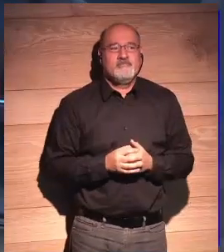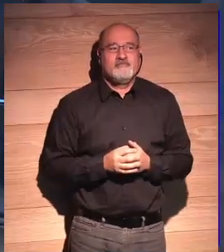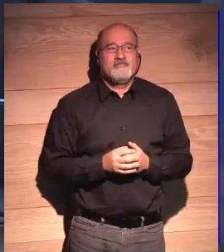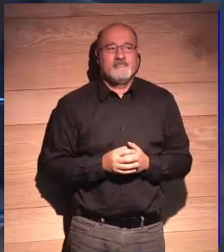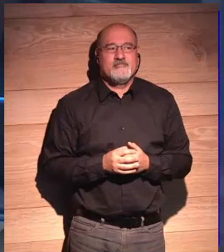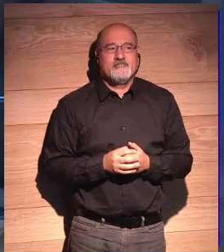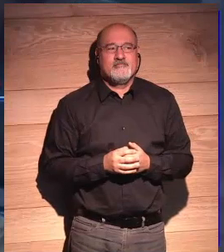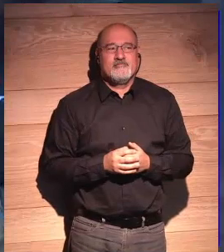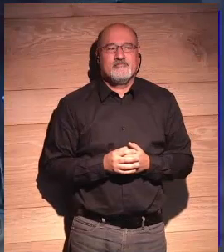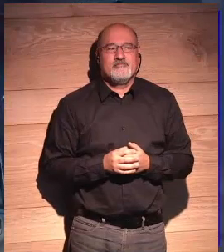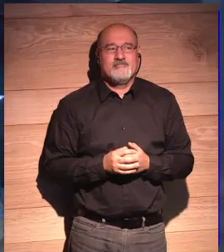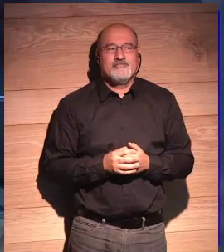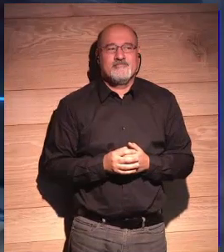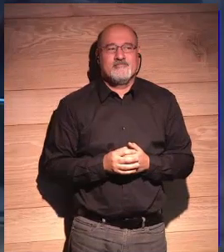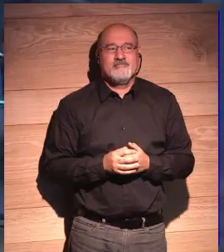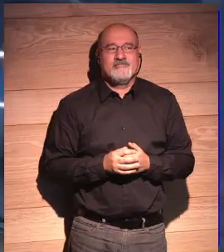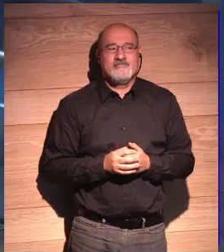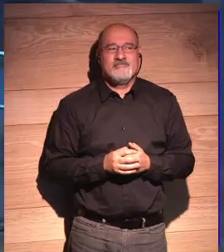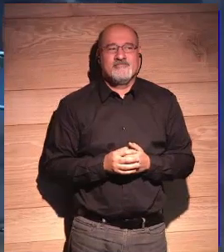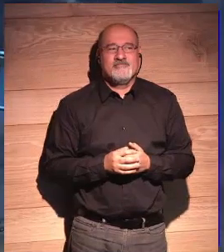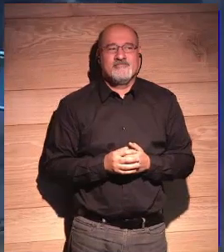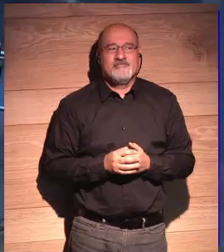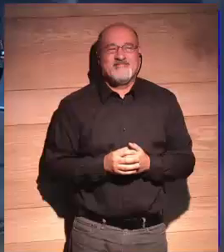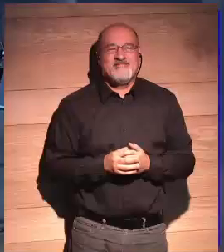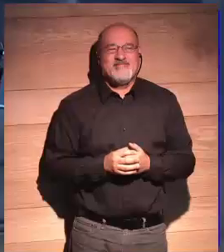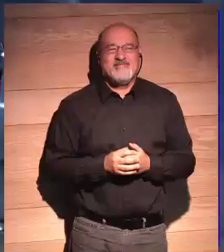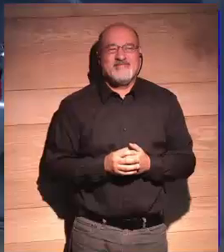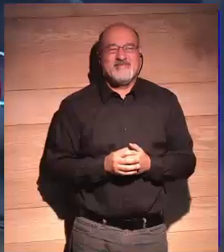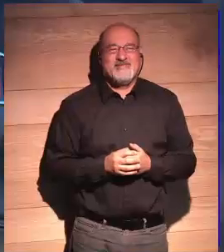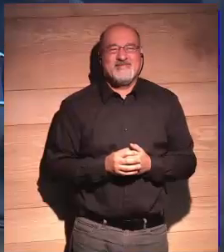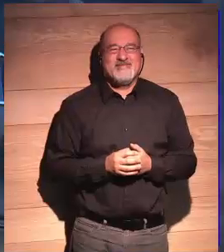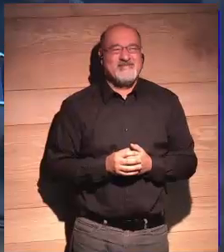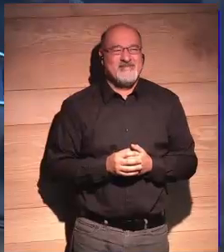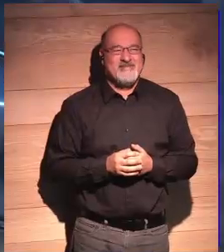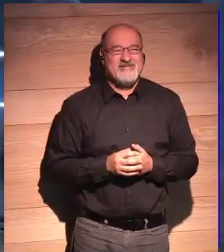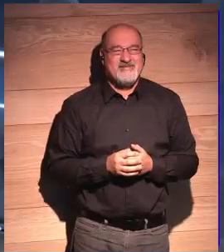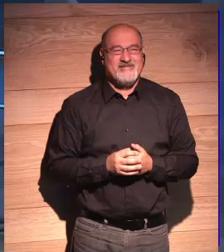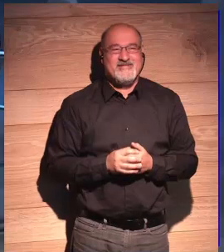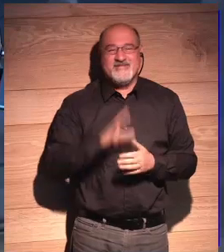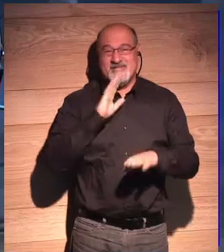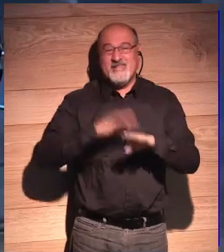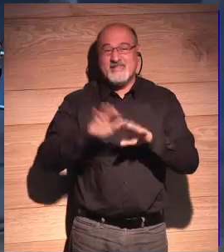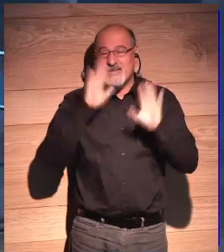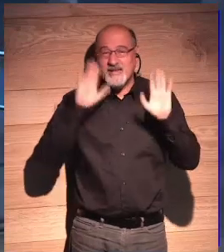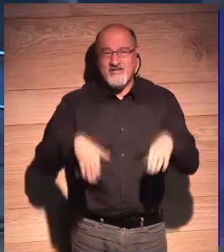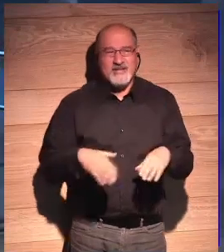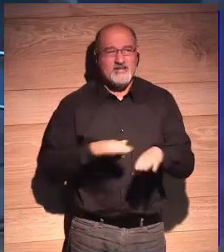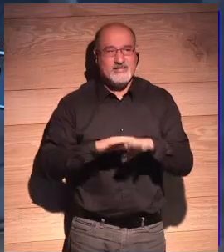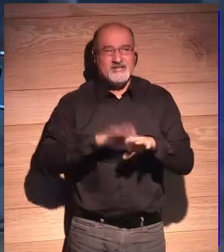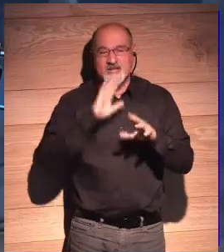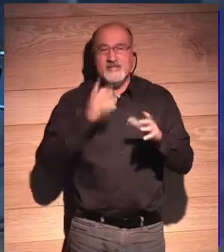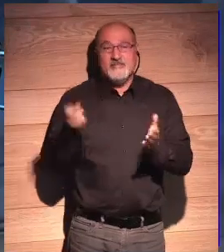Maybe he's the only one who can. Chaos. Makes Let's chaos. get out of here. I'm sorry. It didn't make sense.